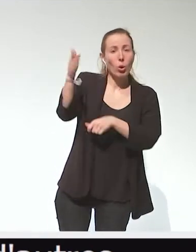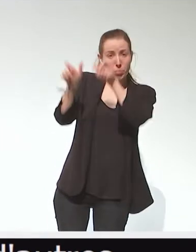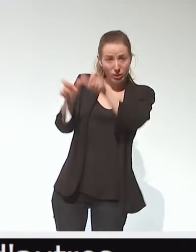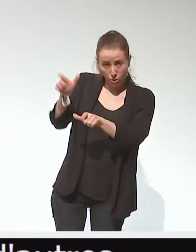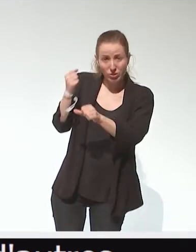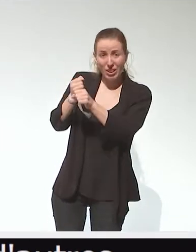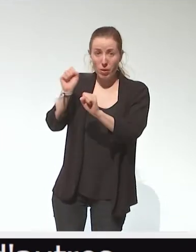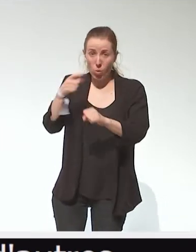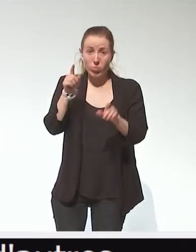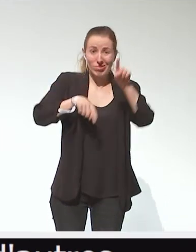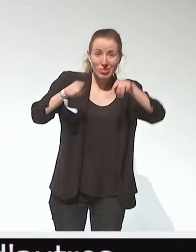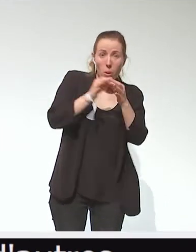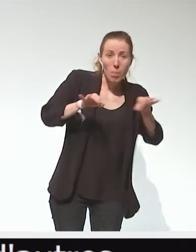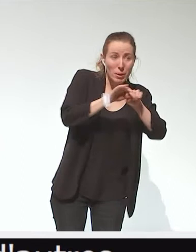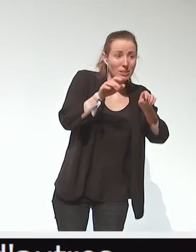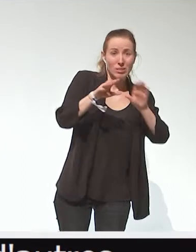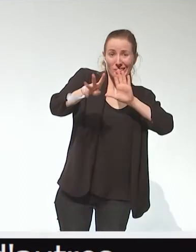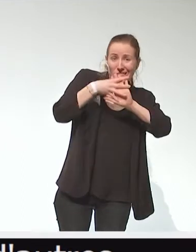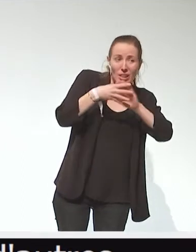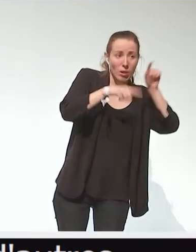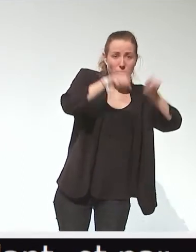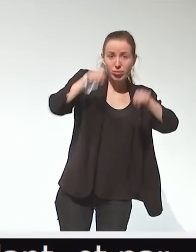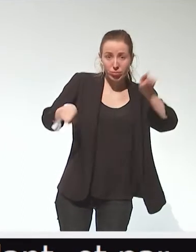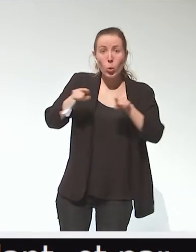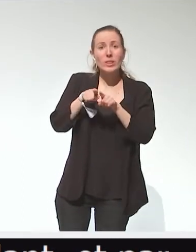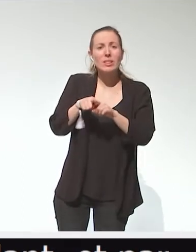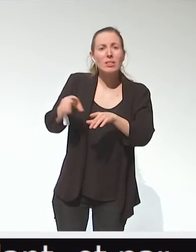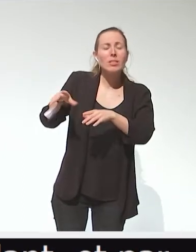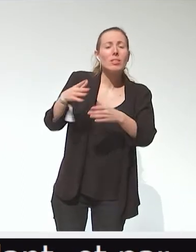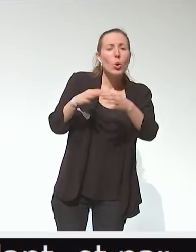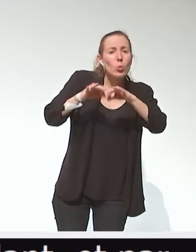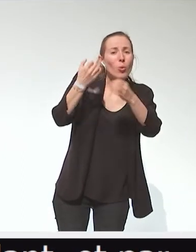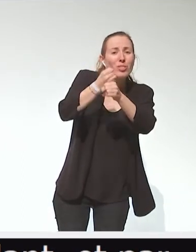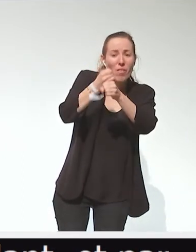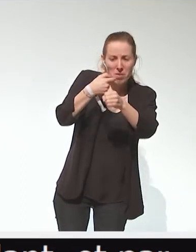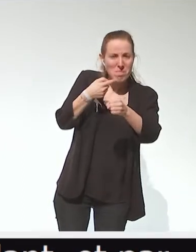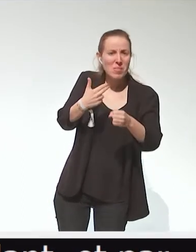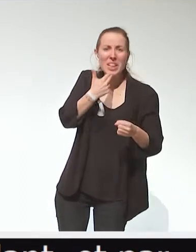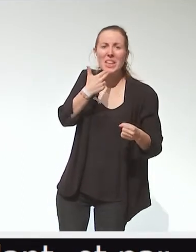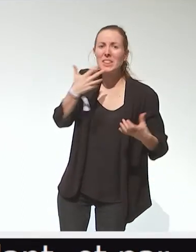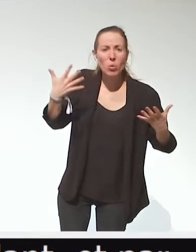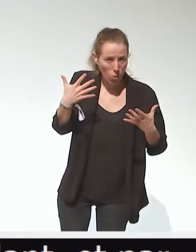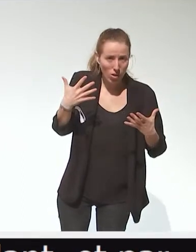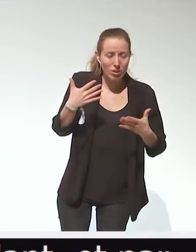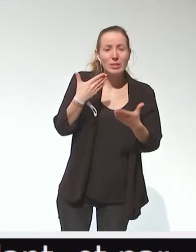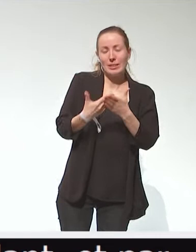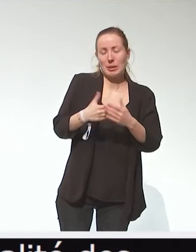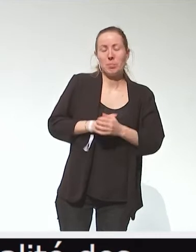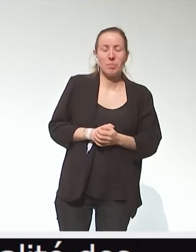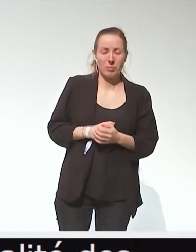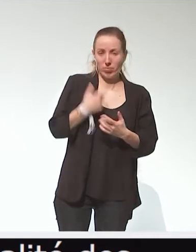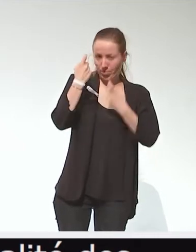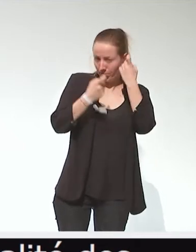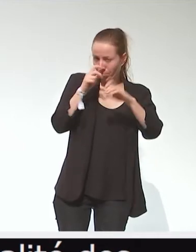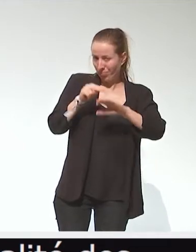for. So I'm going to talk a bit about some of the practices that are needed to make sure that the